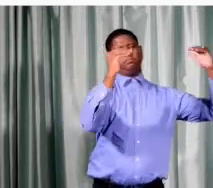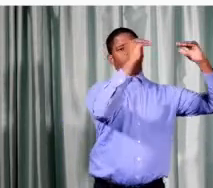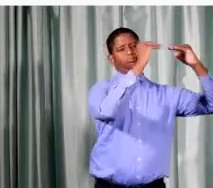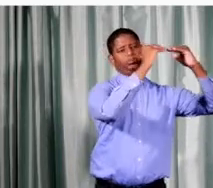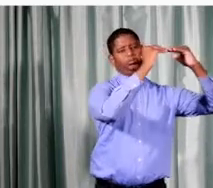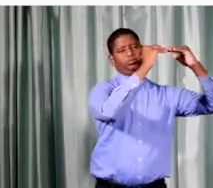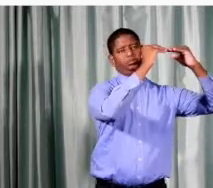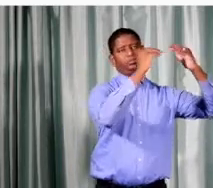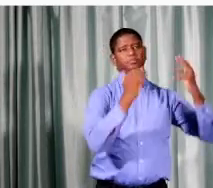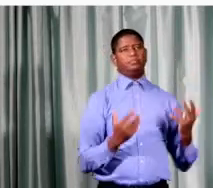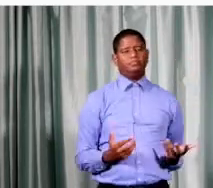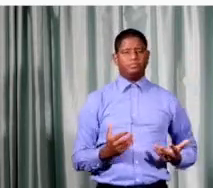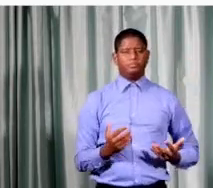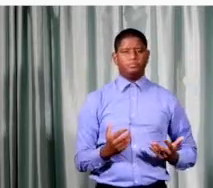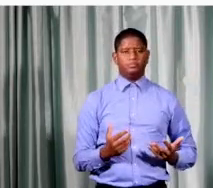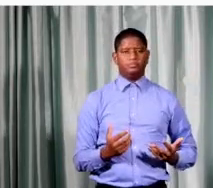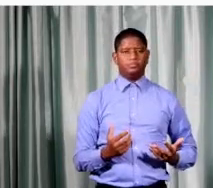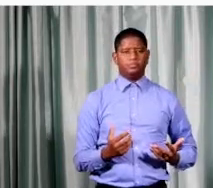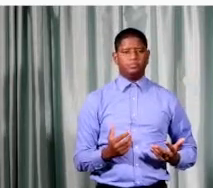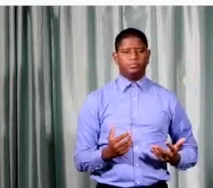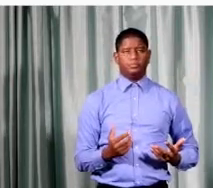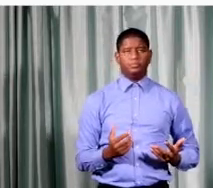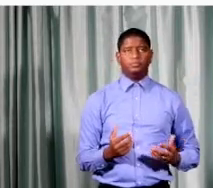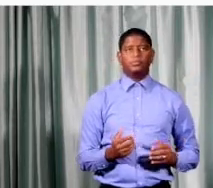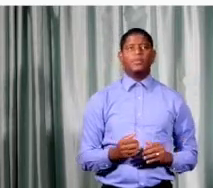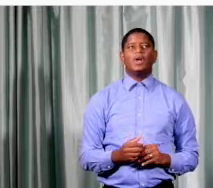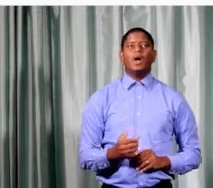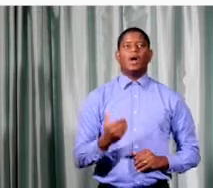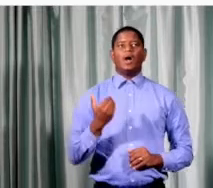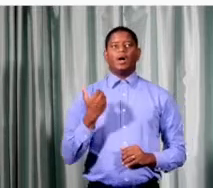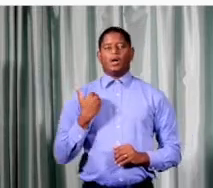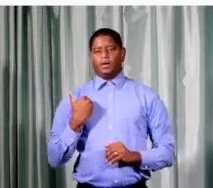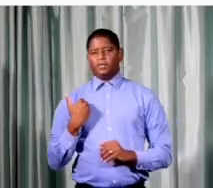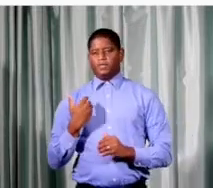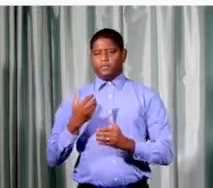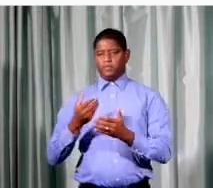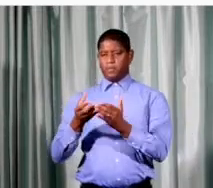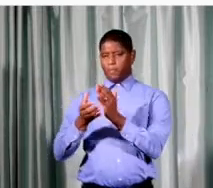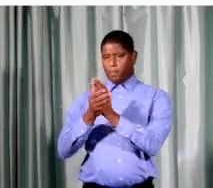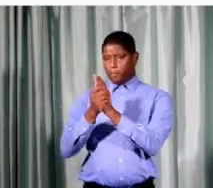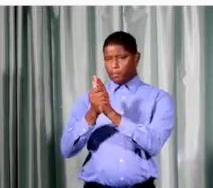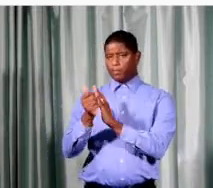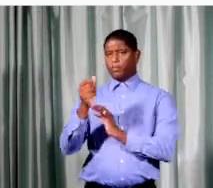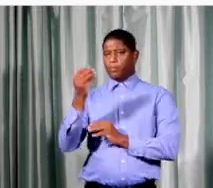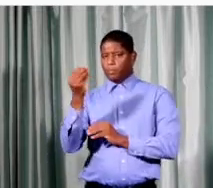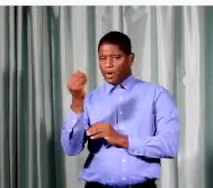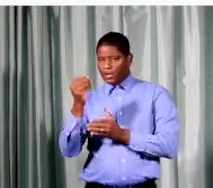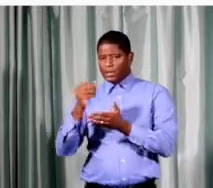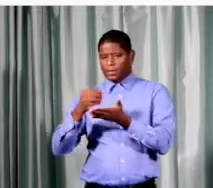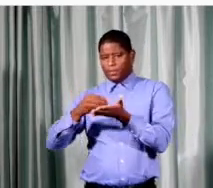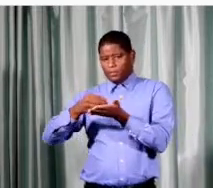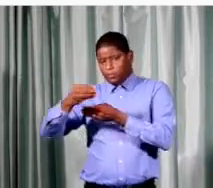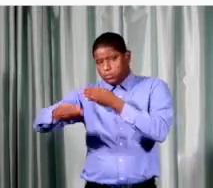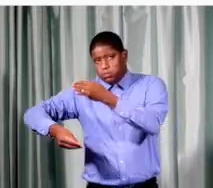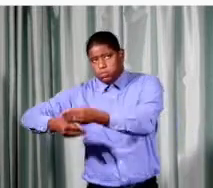from operations, cash flows from investing with your assets, cash flows from financing.